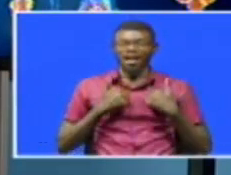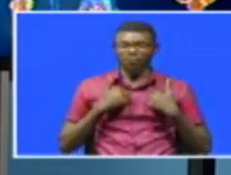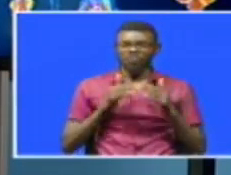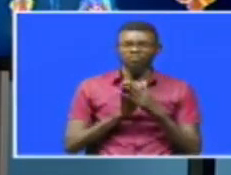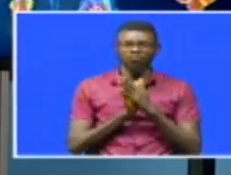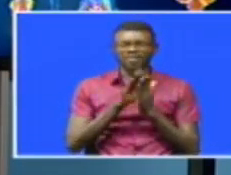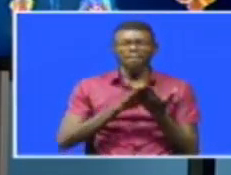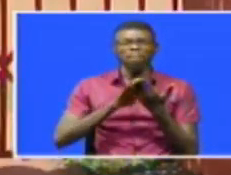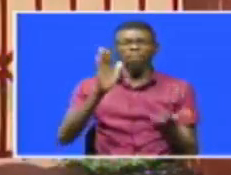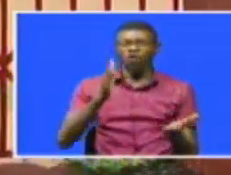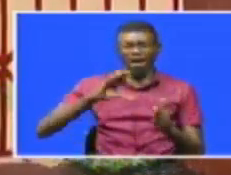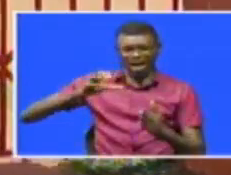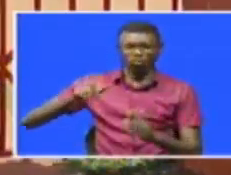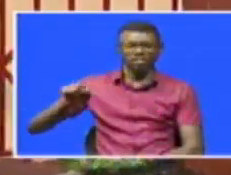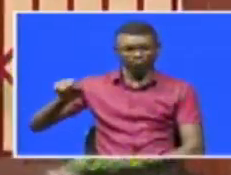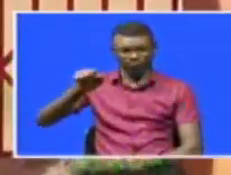counties.